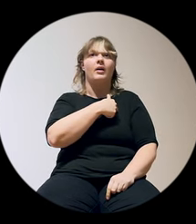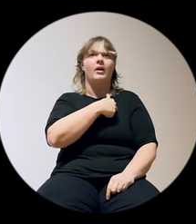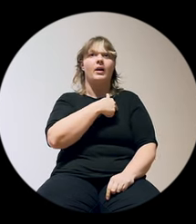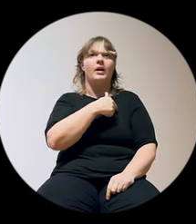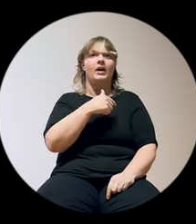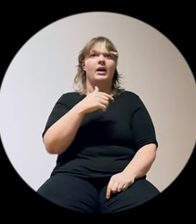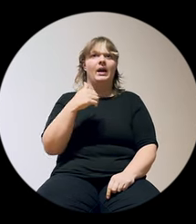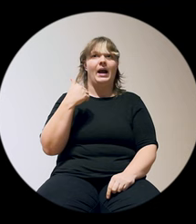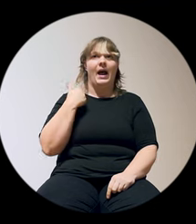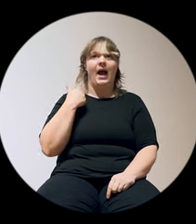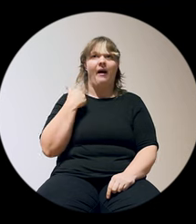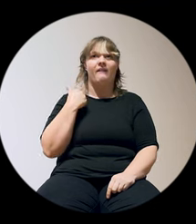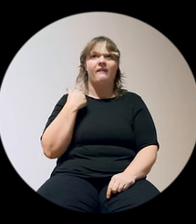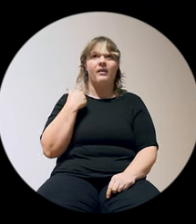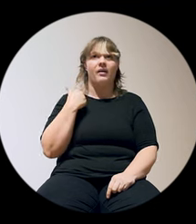we have the